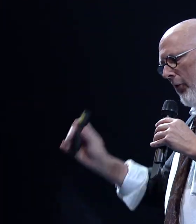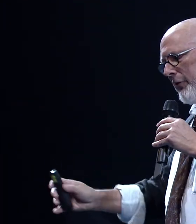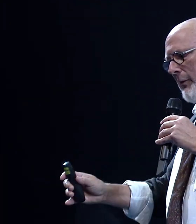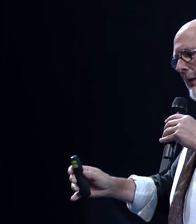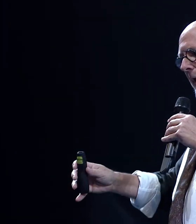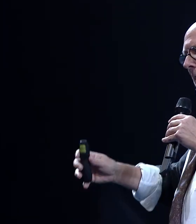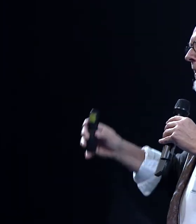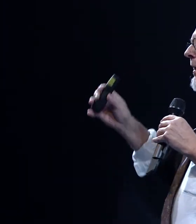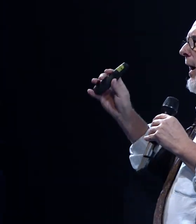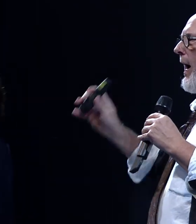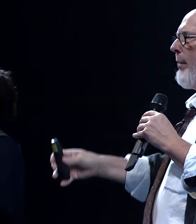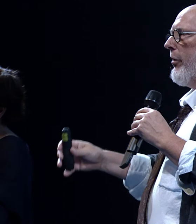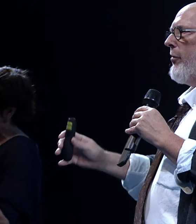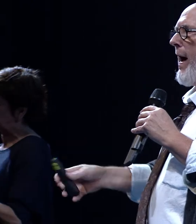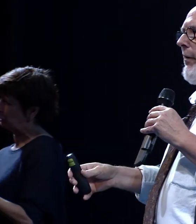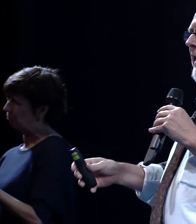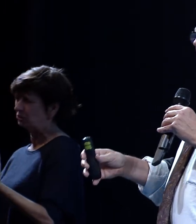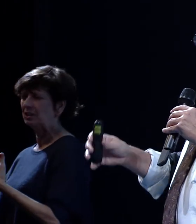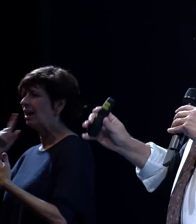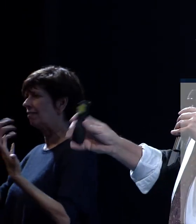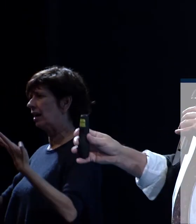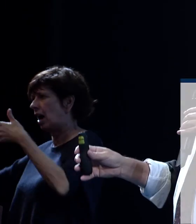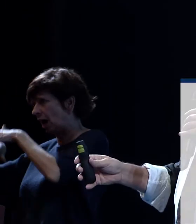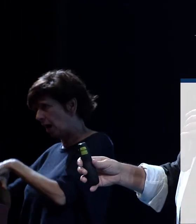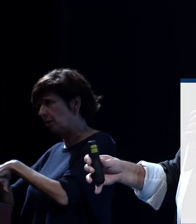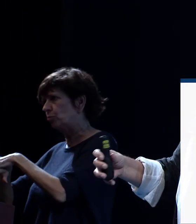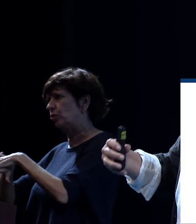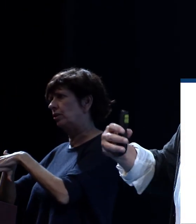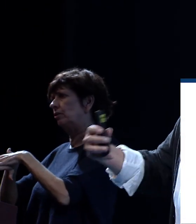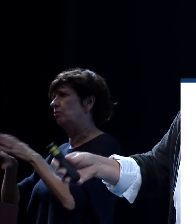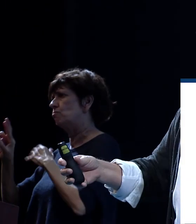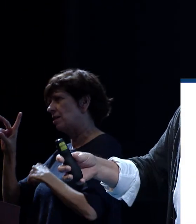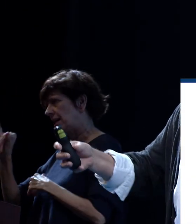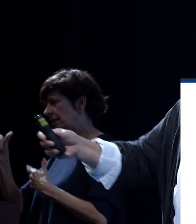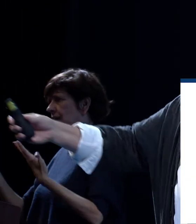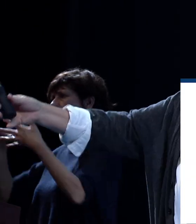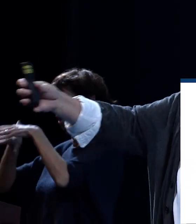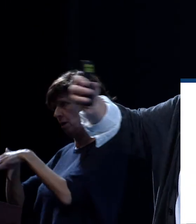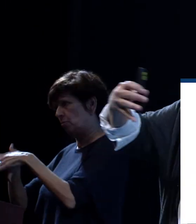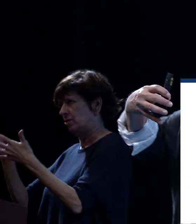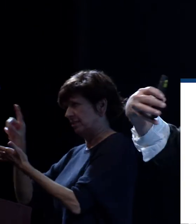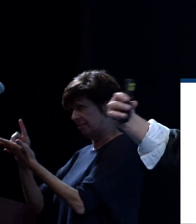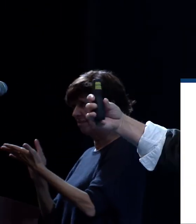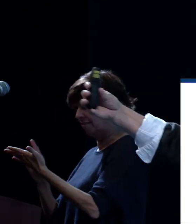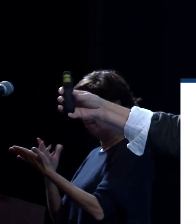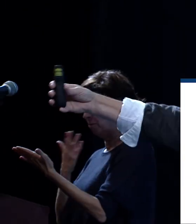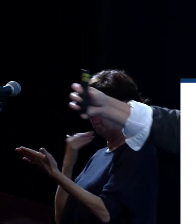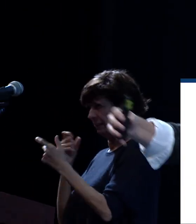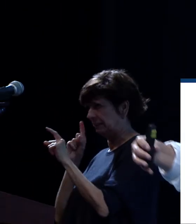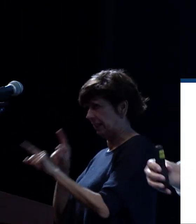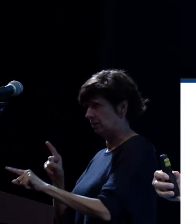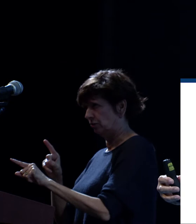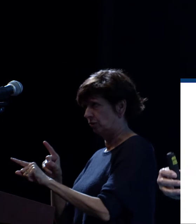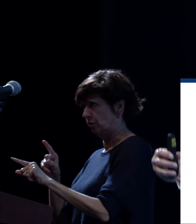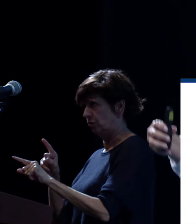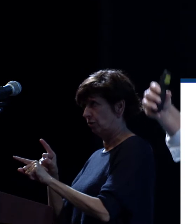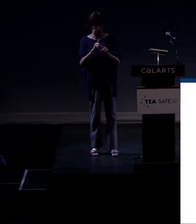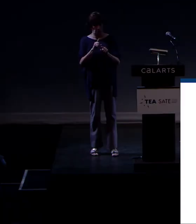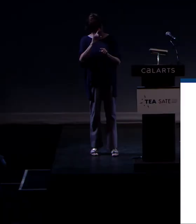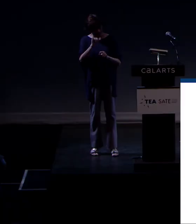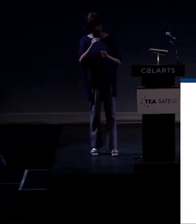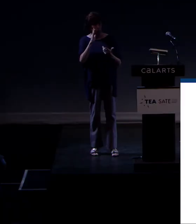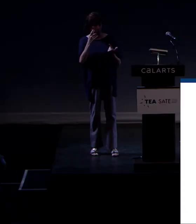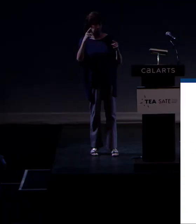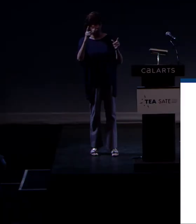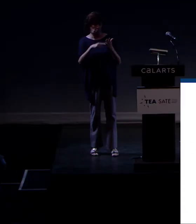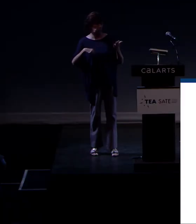I think ultimately, hybrid reality or hybrid design is the answer that really gives us everything that we want in this business. It